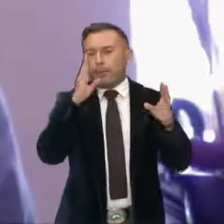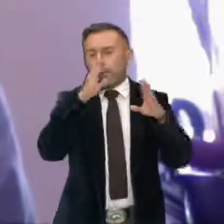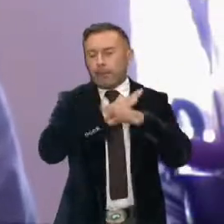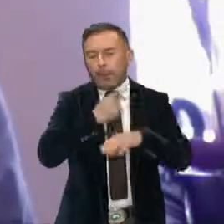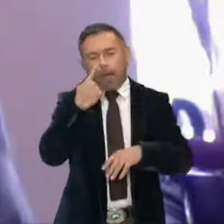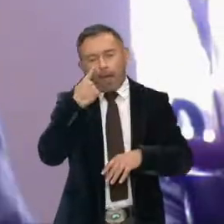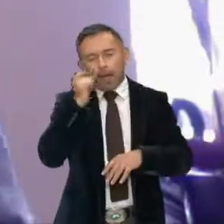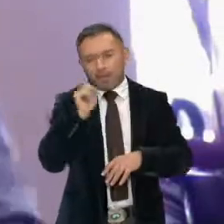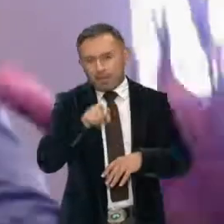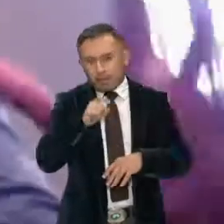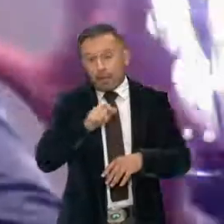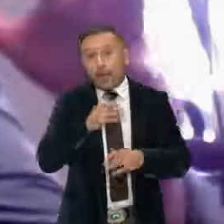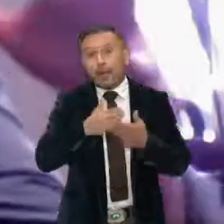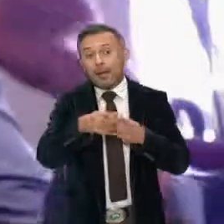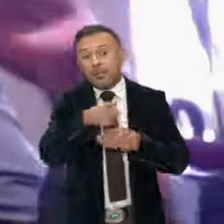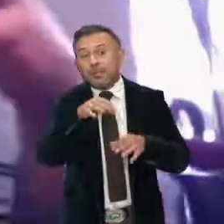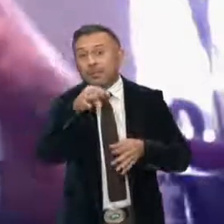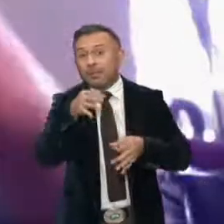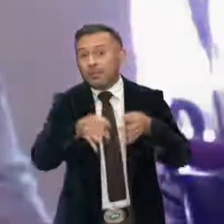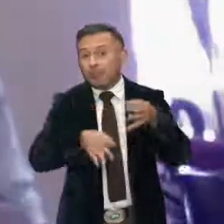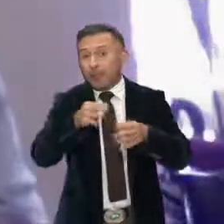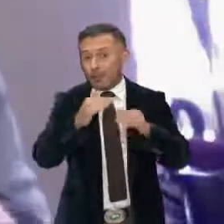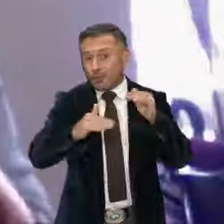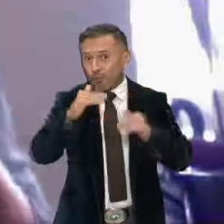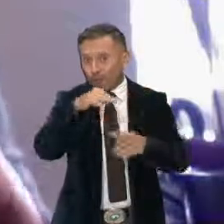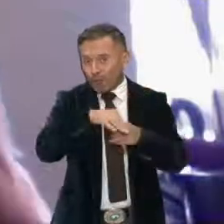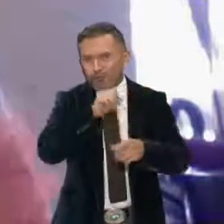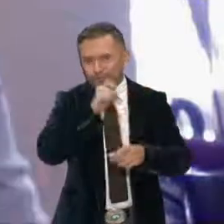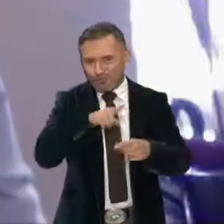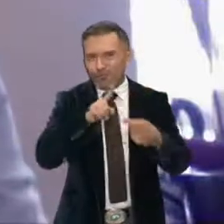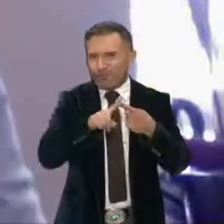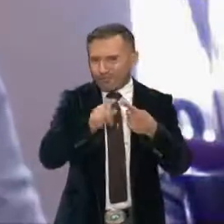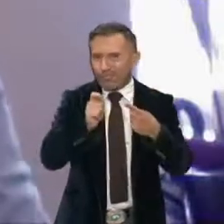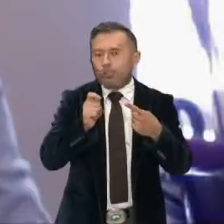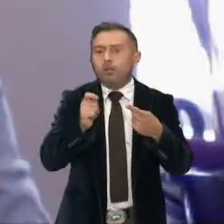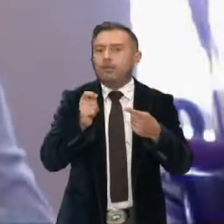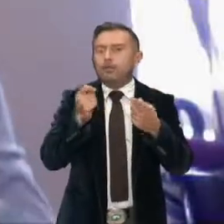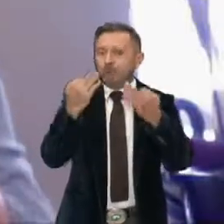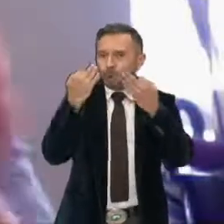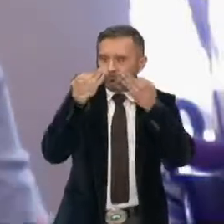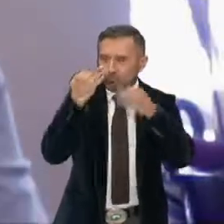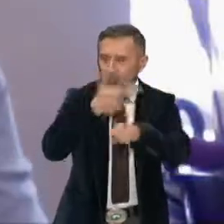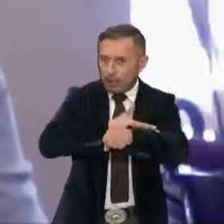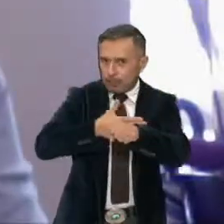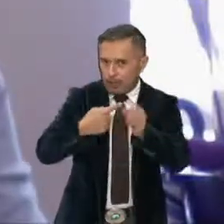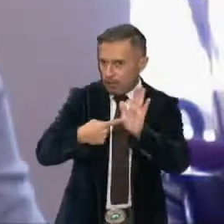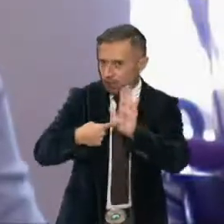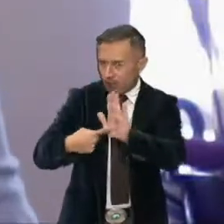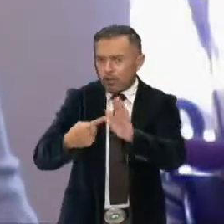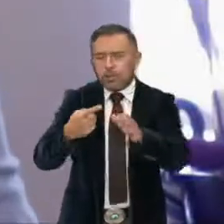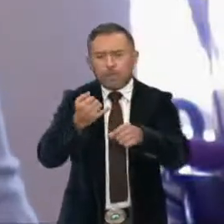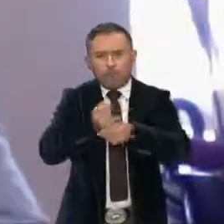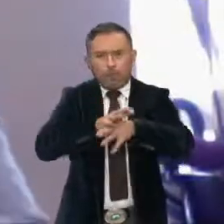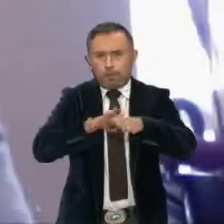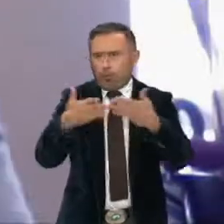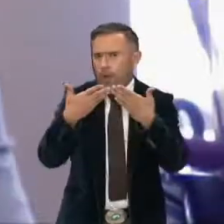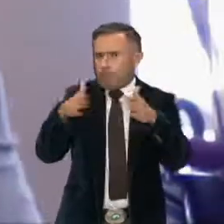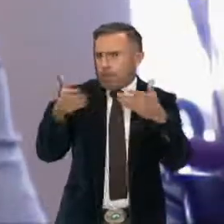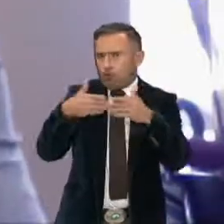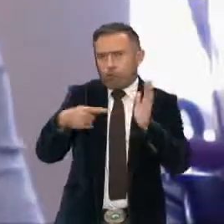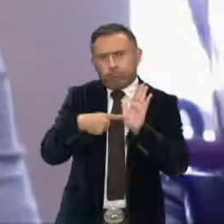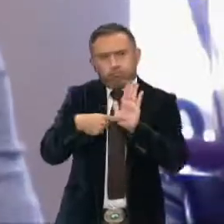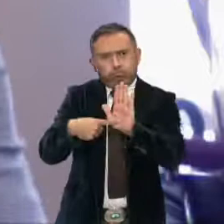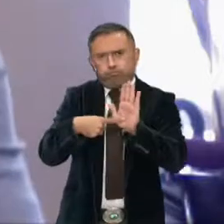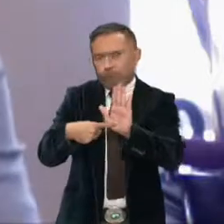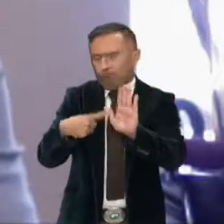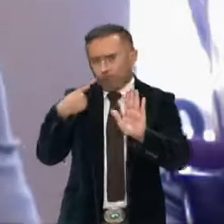or differences of a democracy, and also the Supreme Court has done so. It has been cleared about the processes.